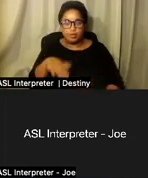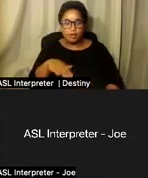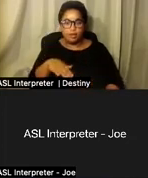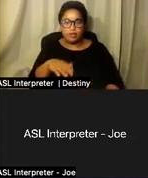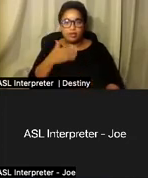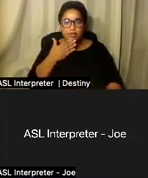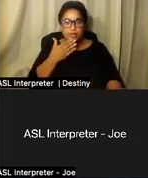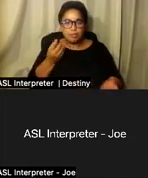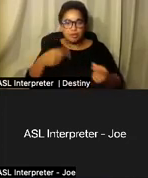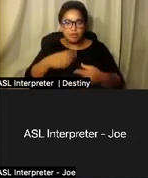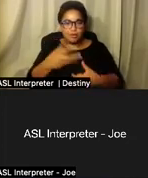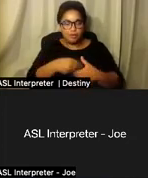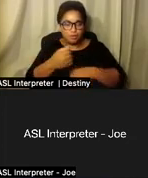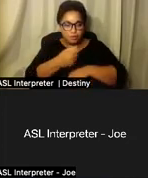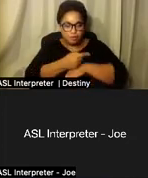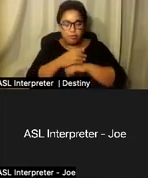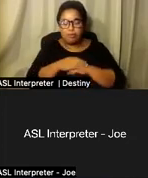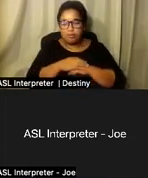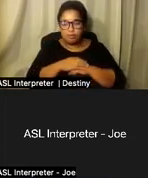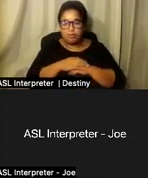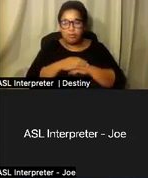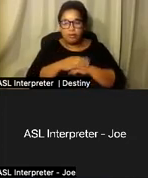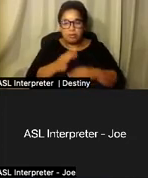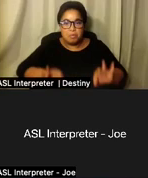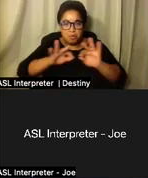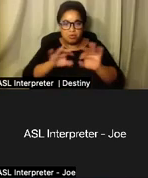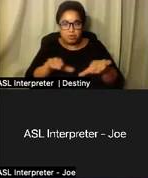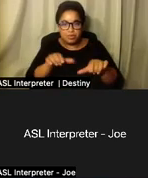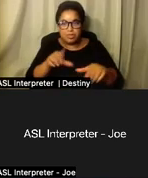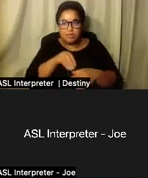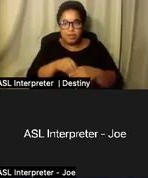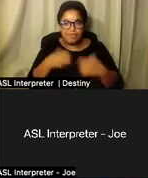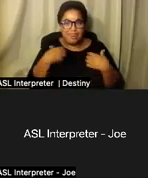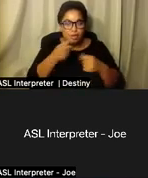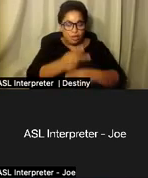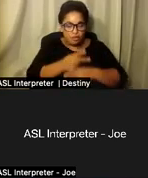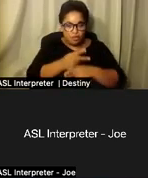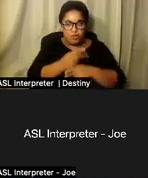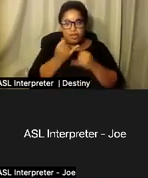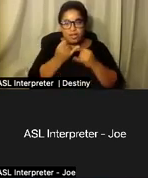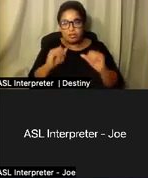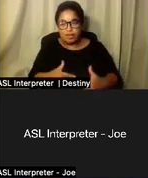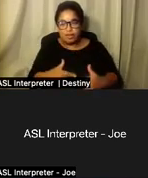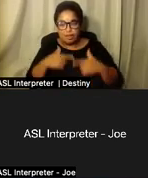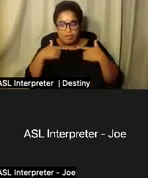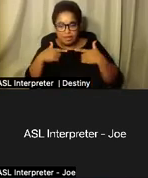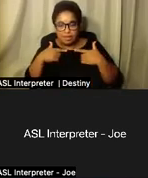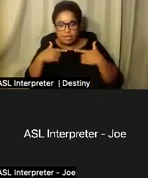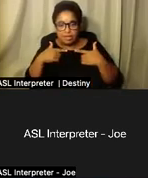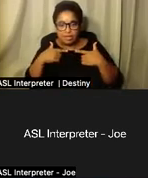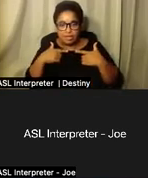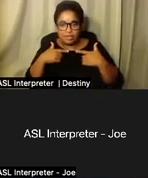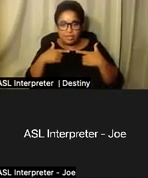of you participating. The importance of doing this in the healthcare sector, in the independent living center,